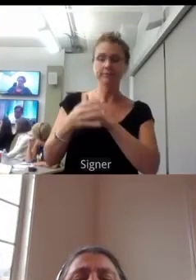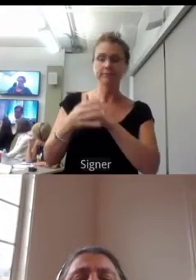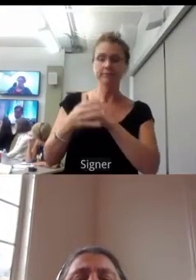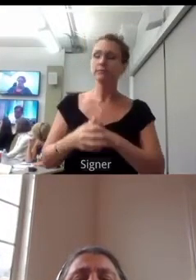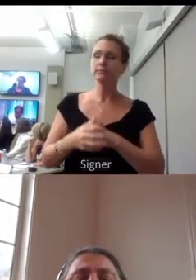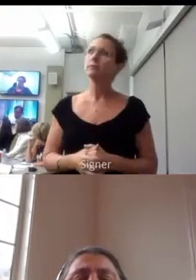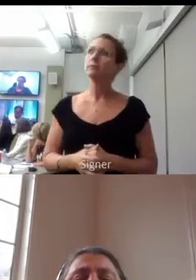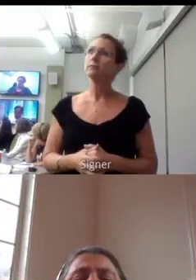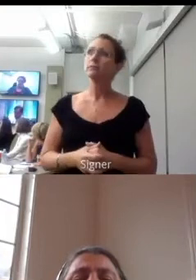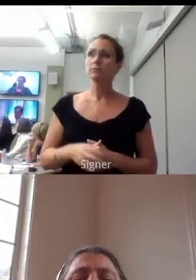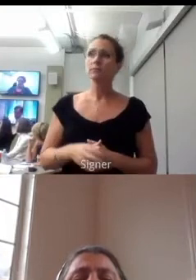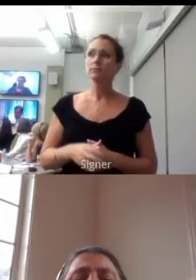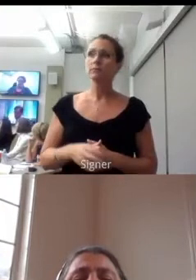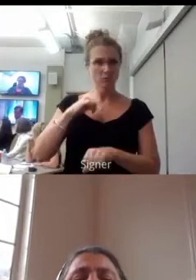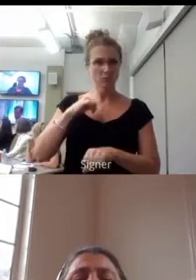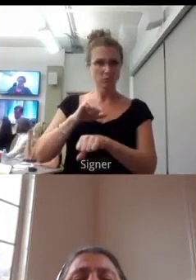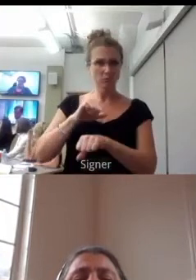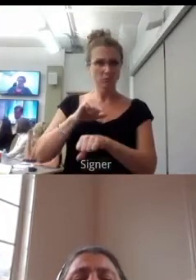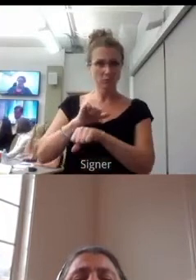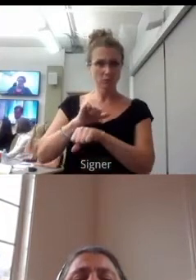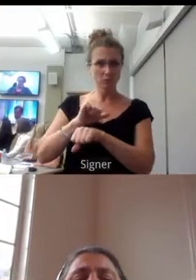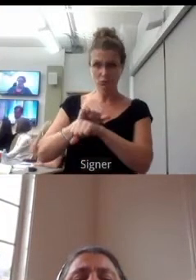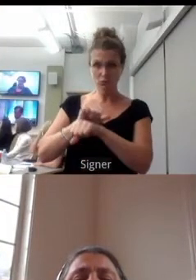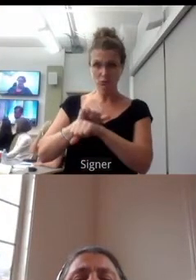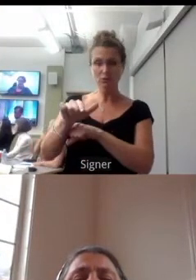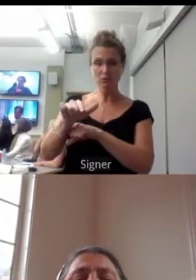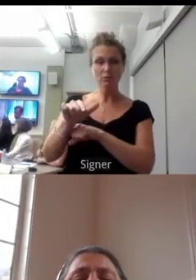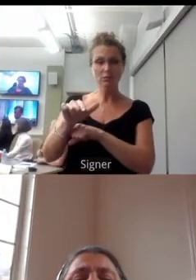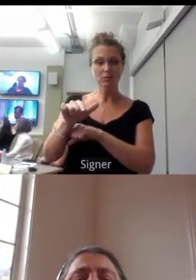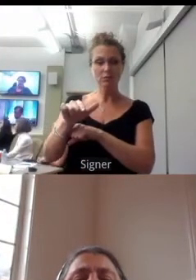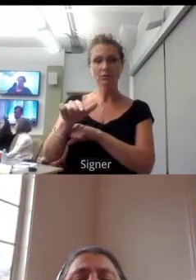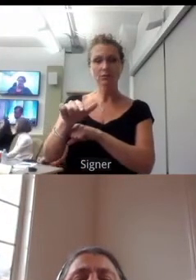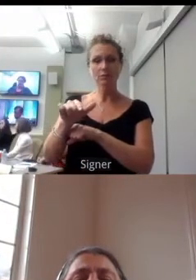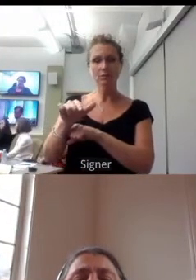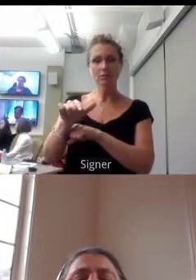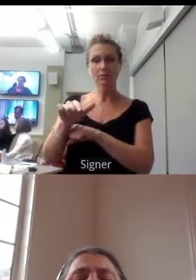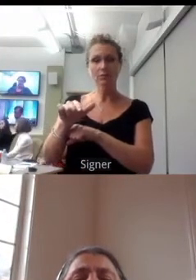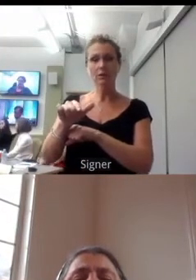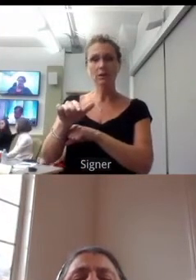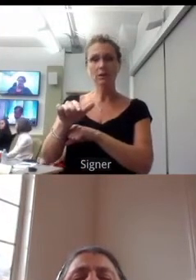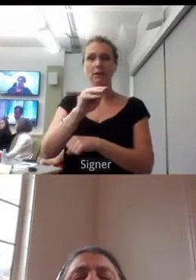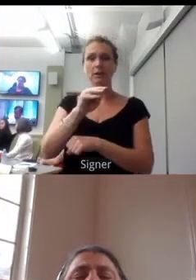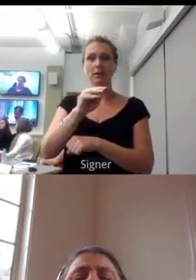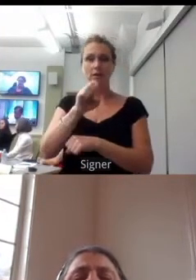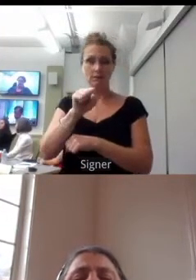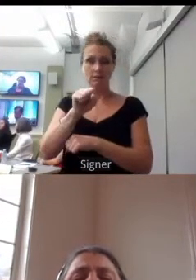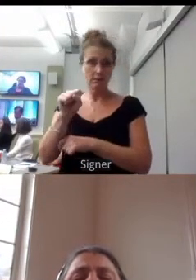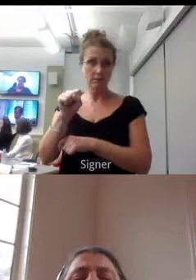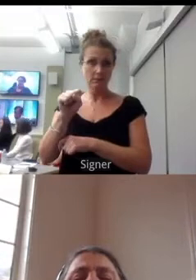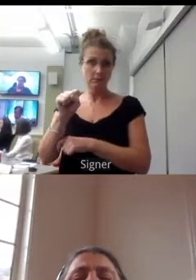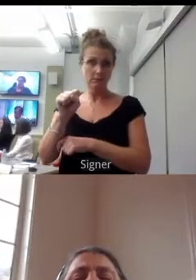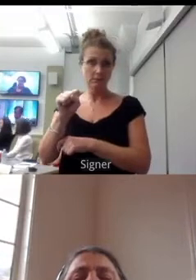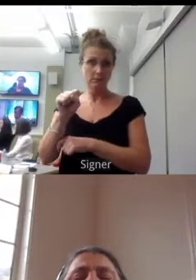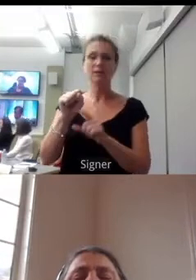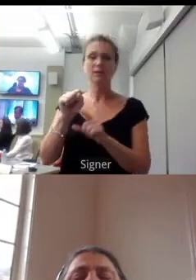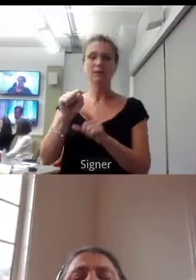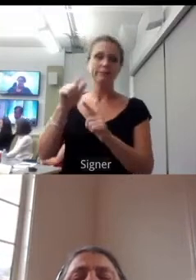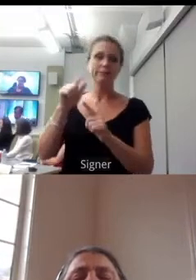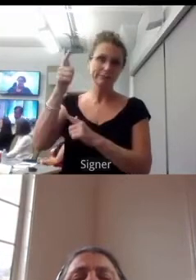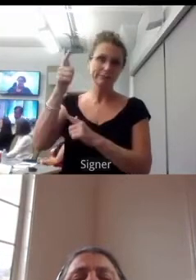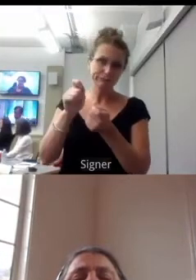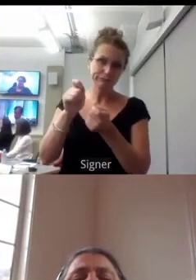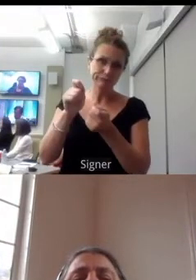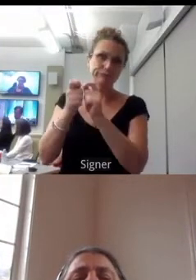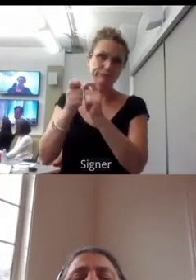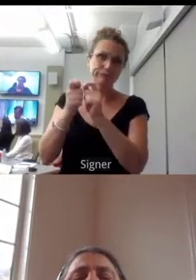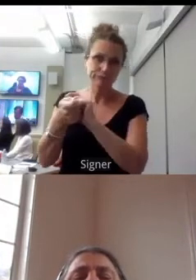Minister of Community and Social Services, and later, of course, that's changed. But we felt that when the minister was